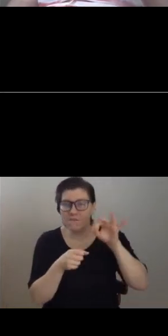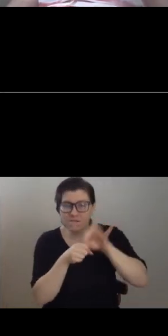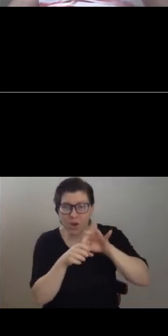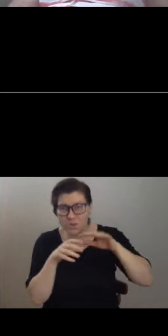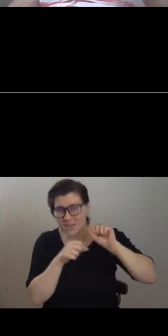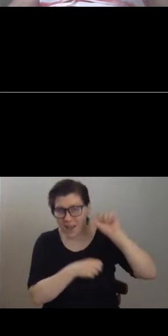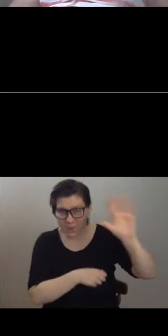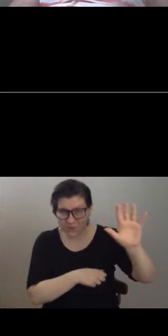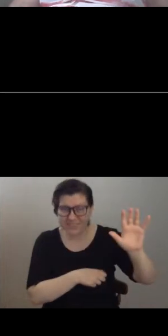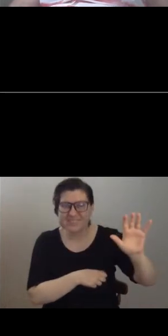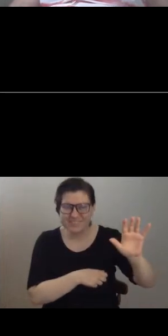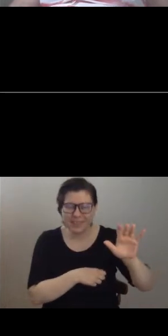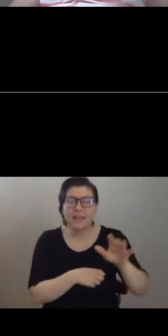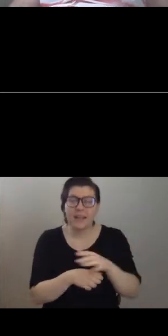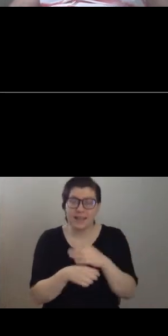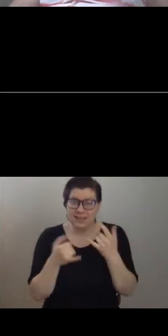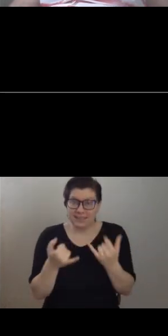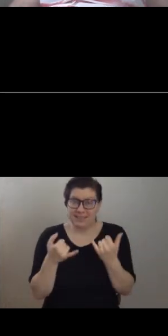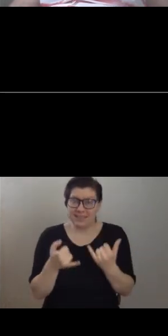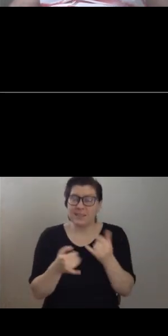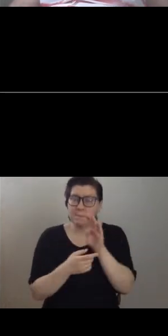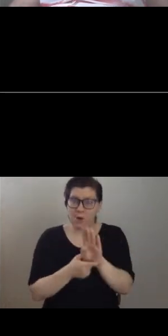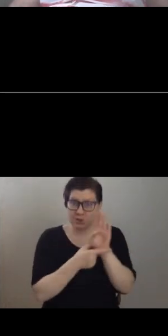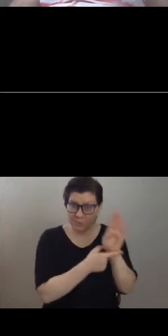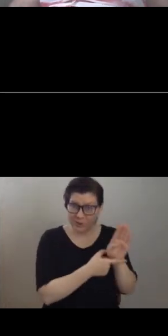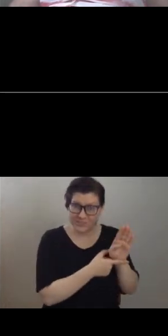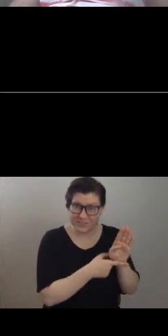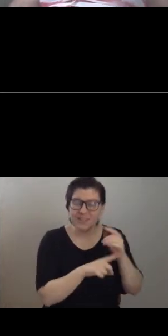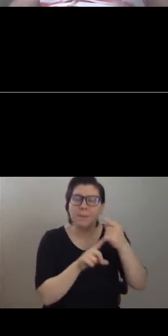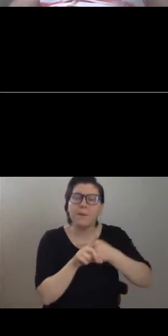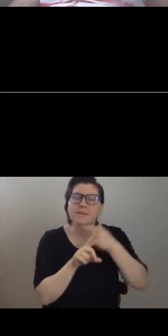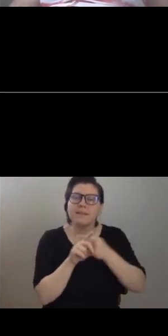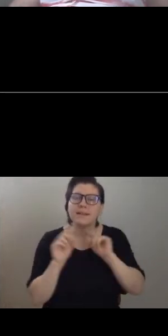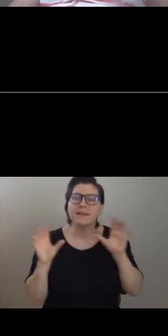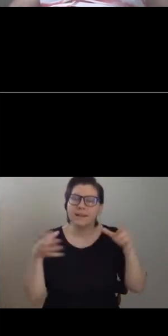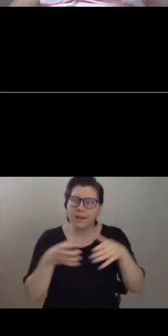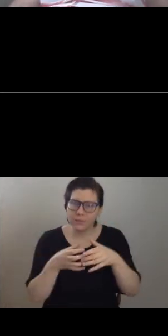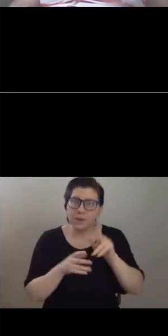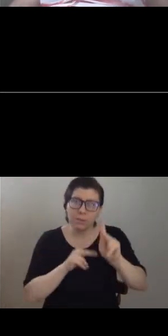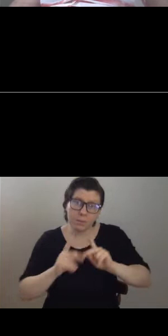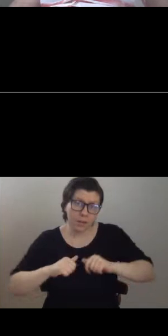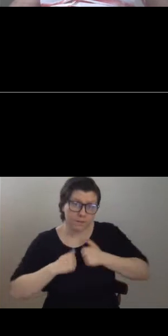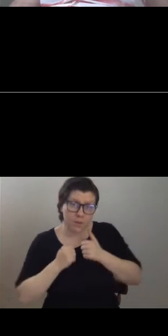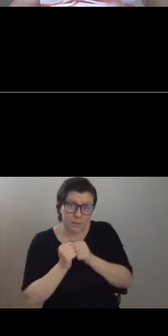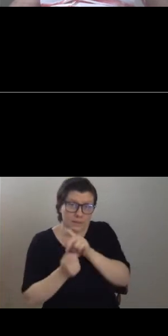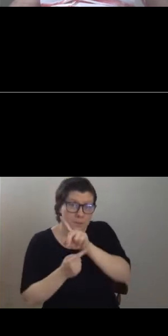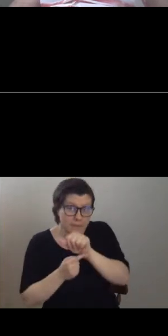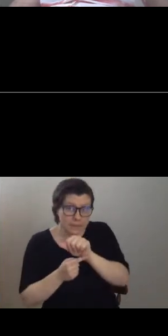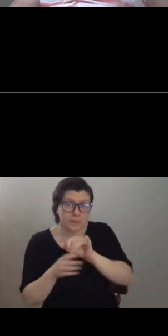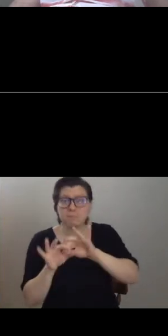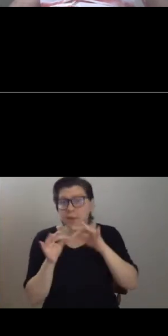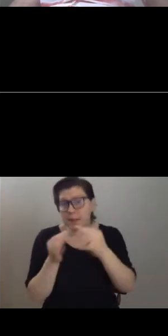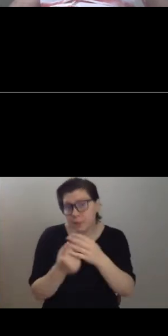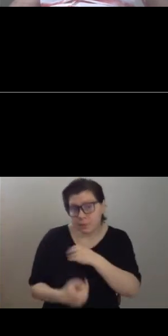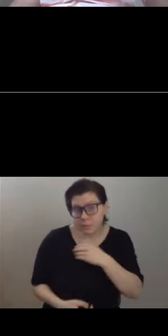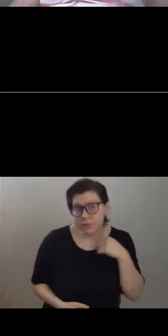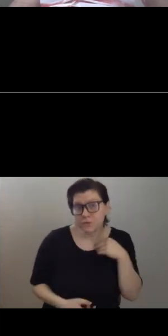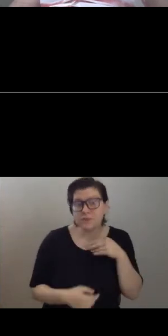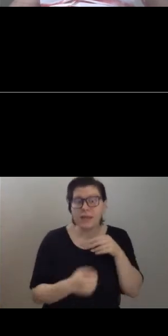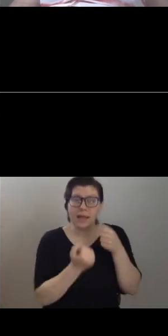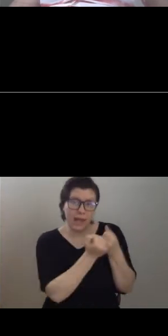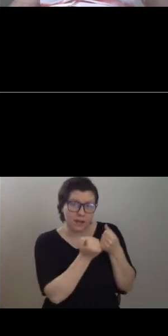of people living with disabilities, their family members, advocates, and professionals